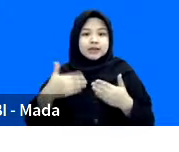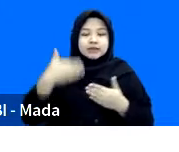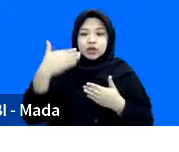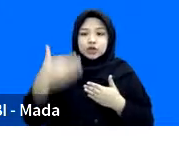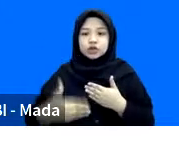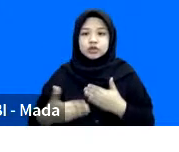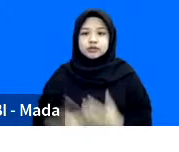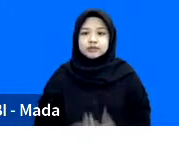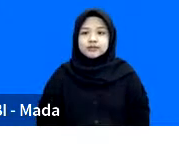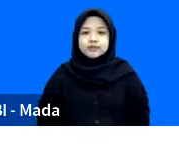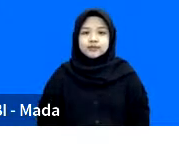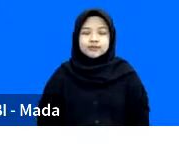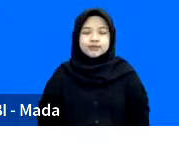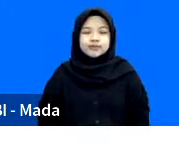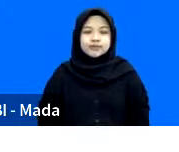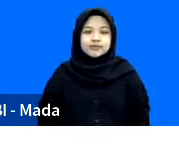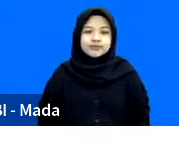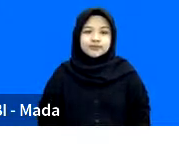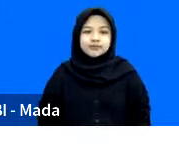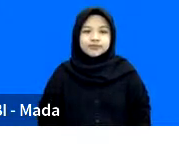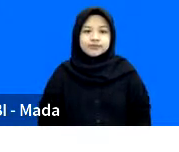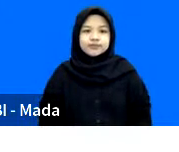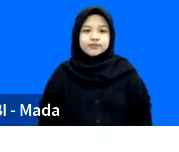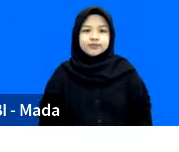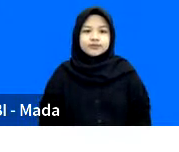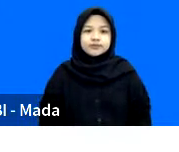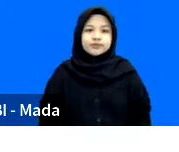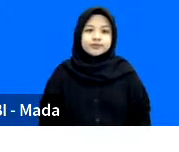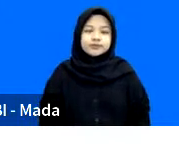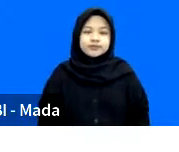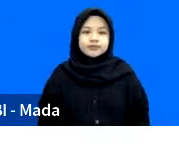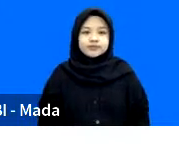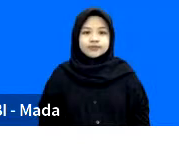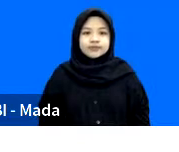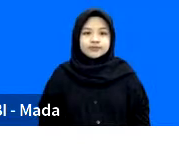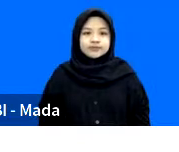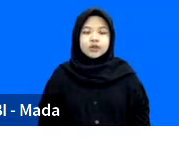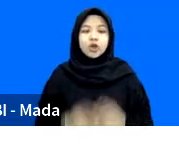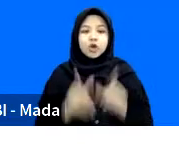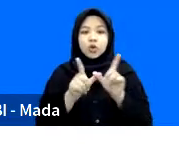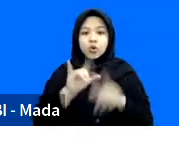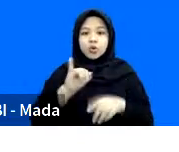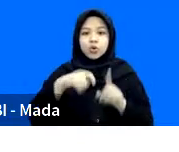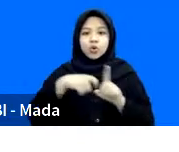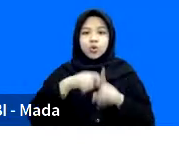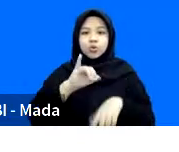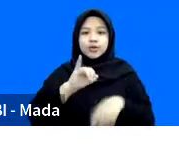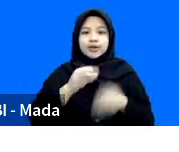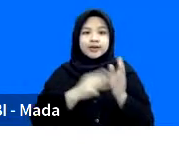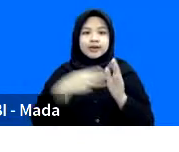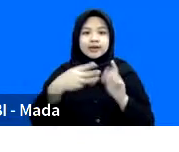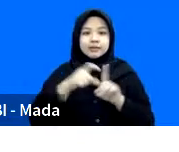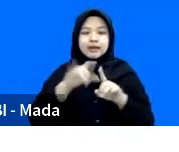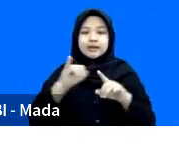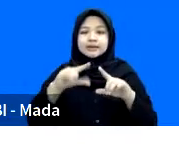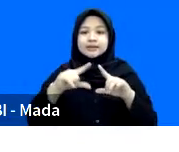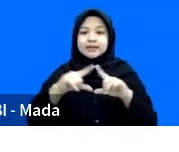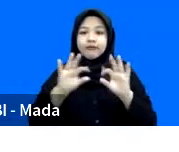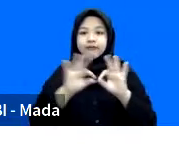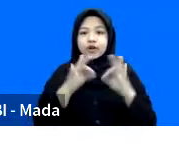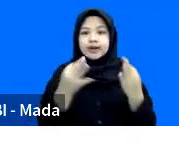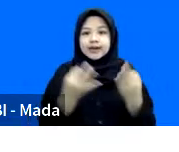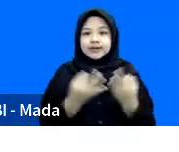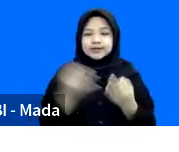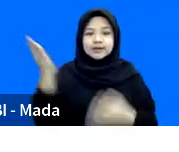Anggi. Thank you. So Wikimedia Foundation is the global nonprofit that makes knowledge